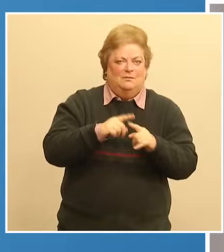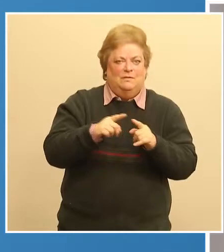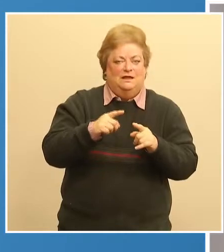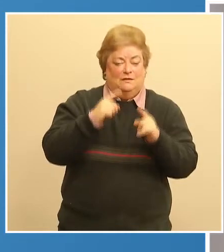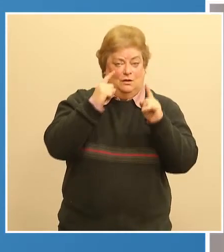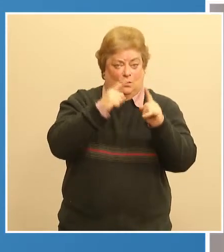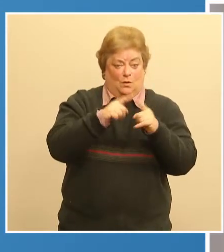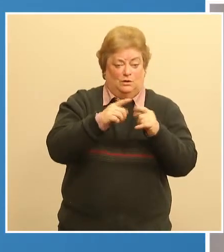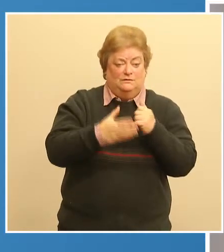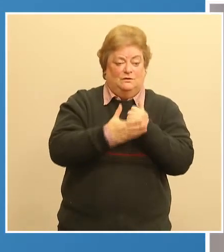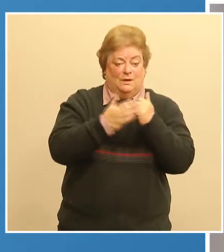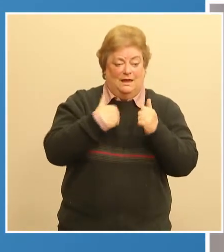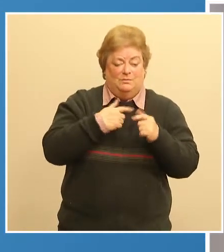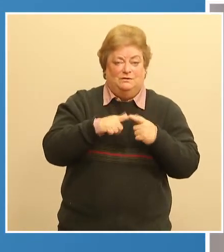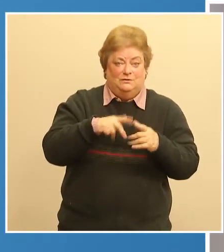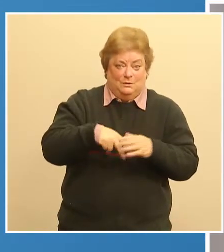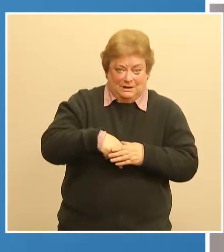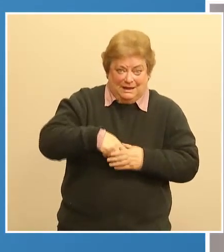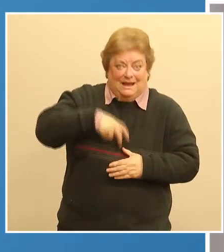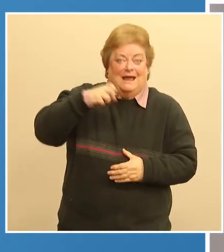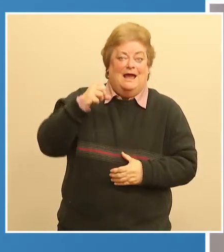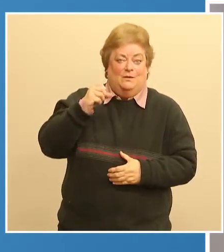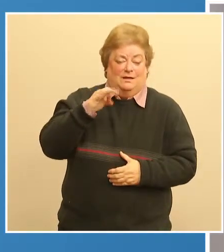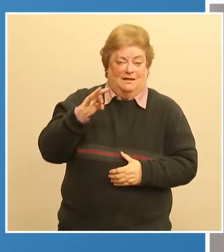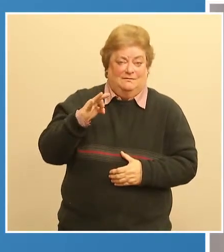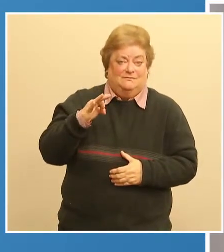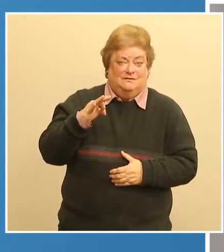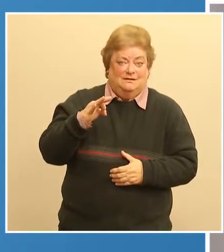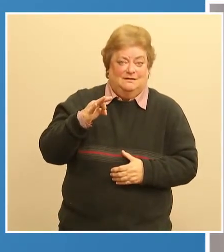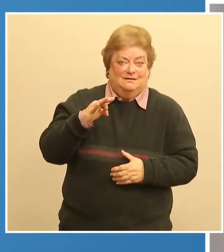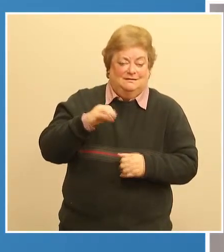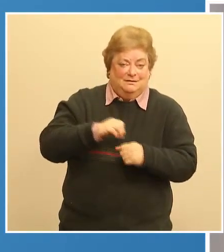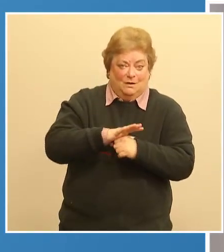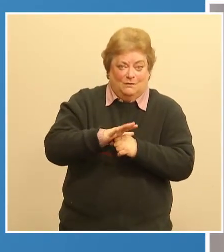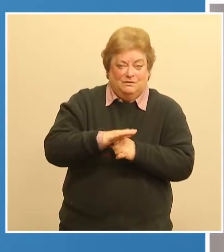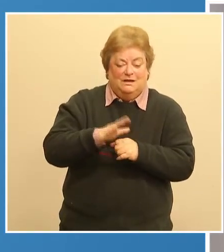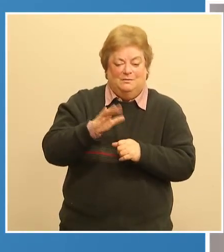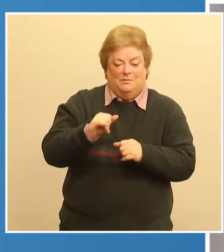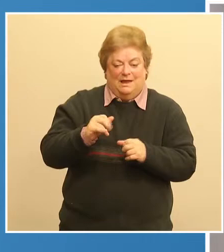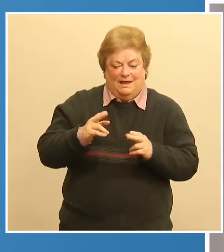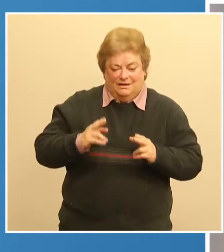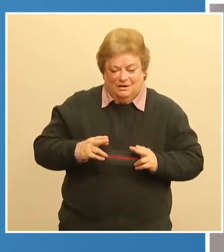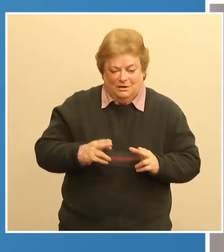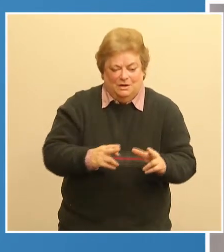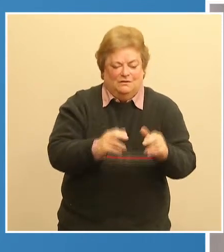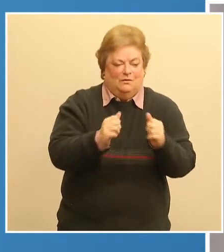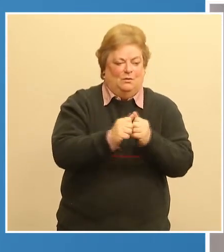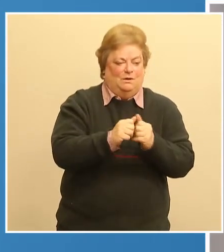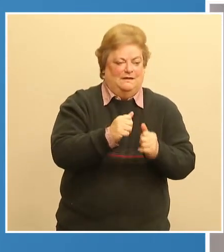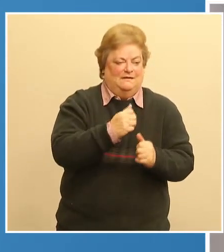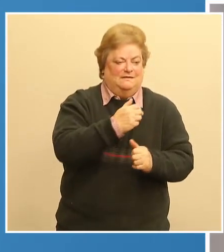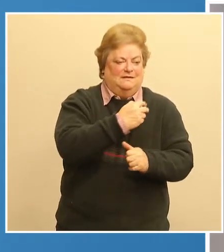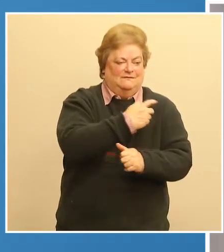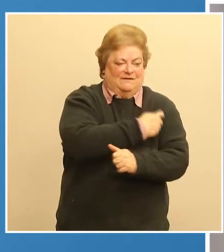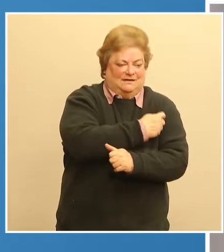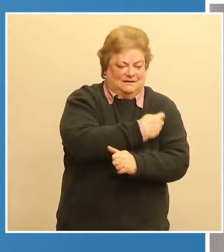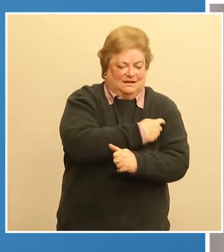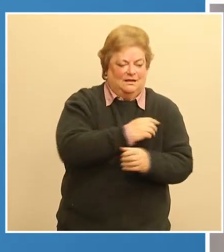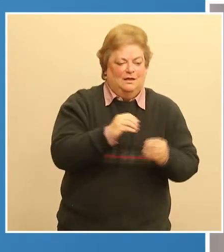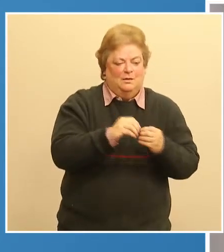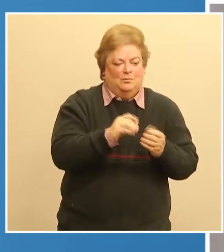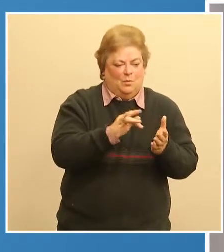to help us get out of this pandemic by hastening the vaccination efforts, more doses,